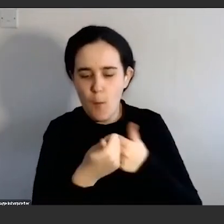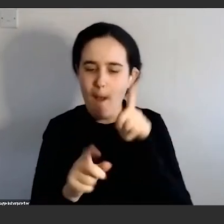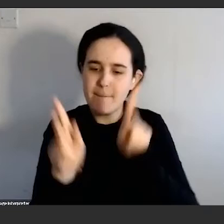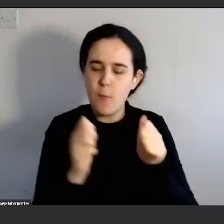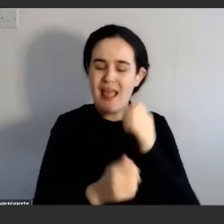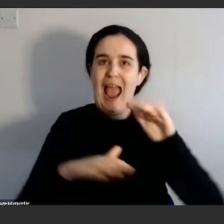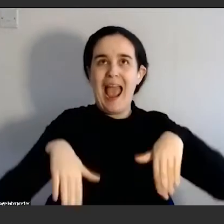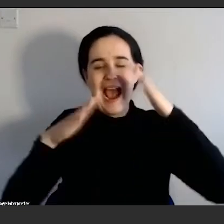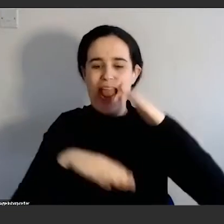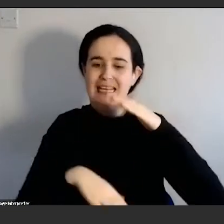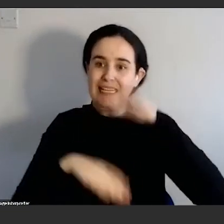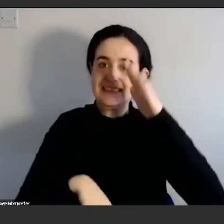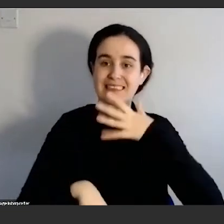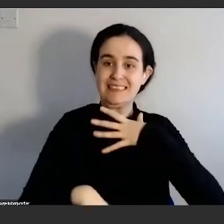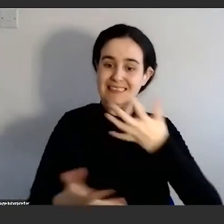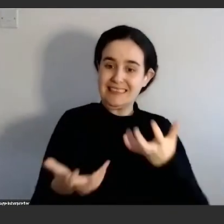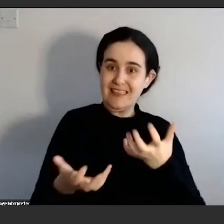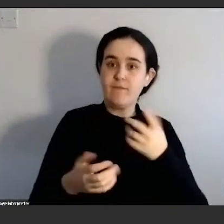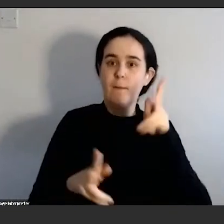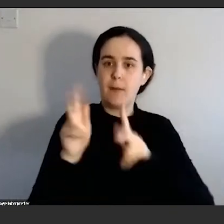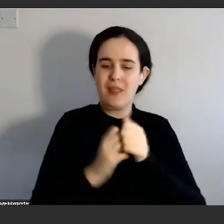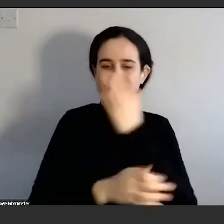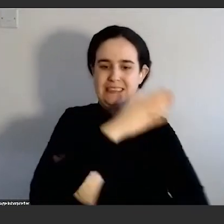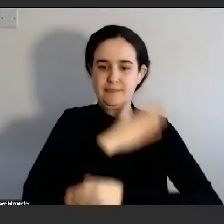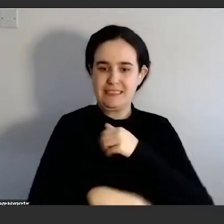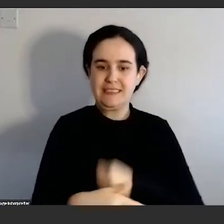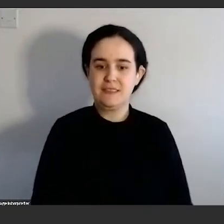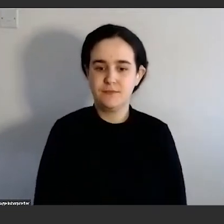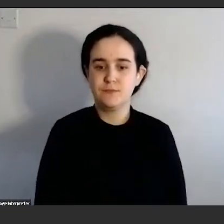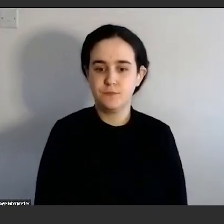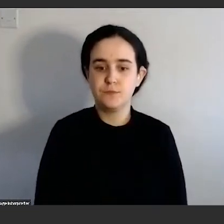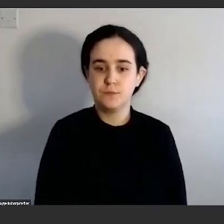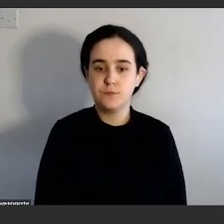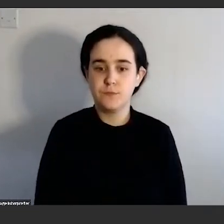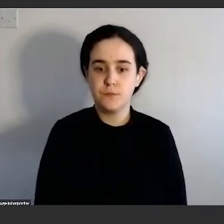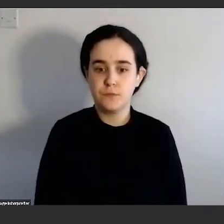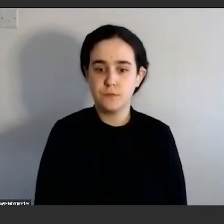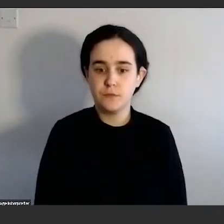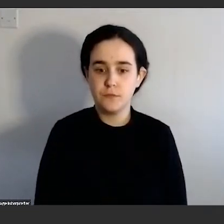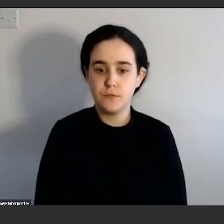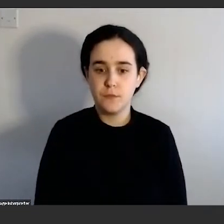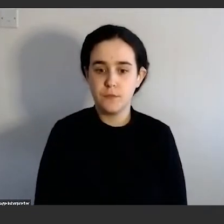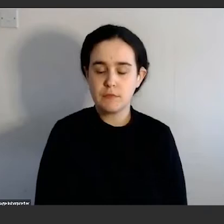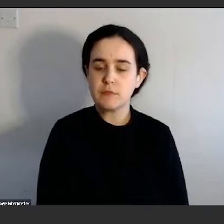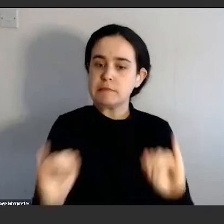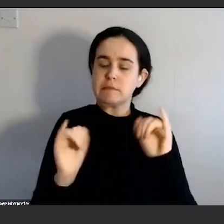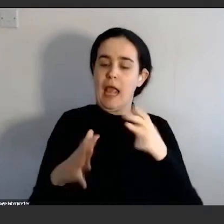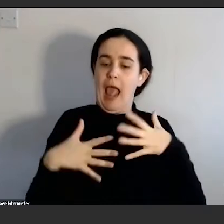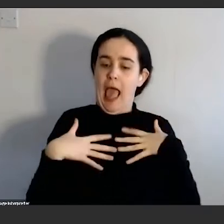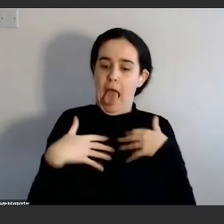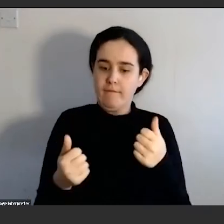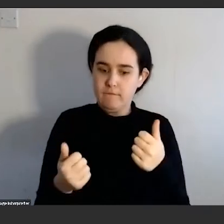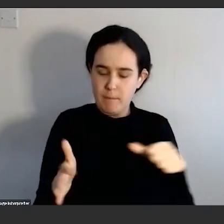share the conversation with your co-panelists. Going back to Ashura, keeping my fingers crossed the connectivity is working so that we can hear